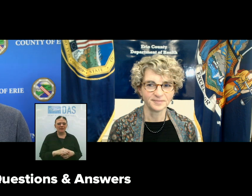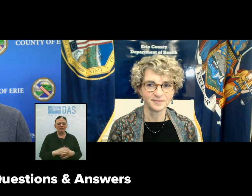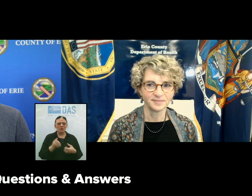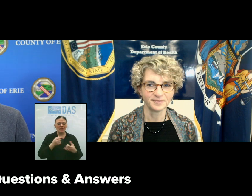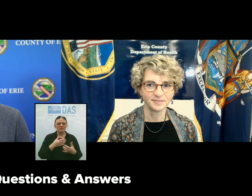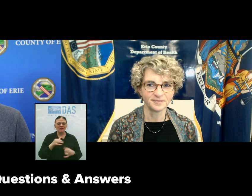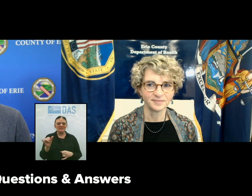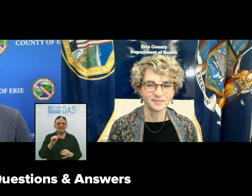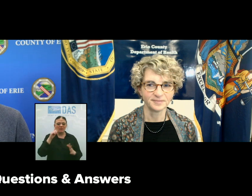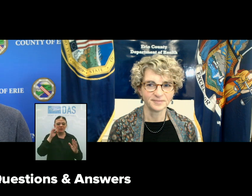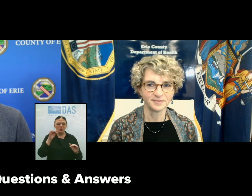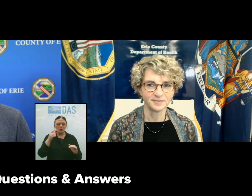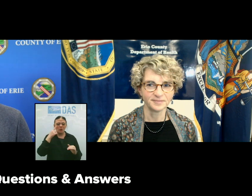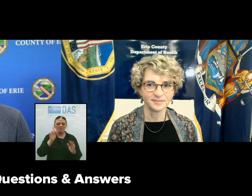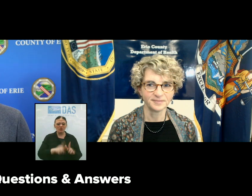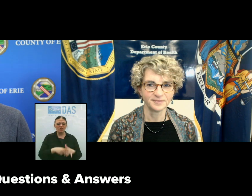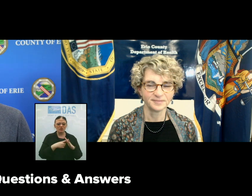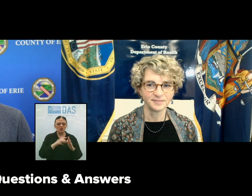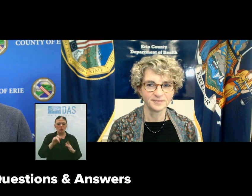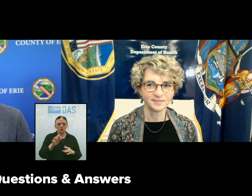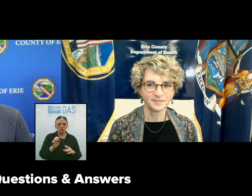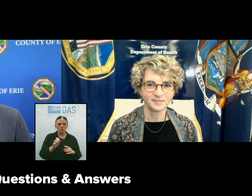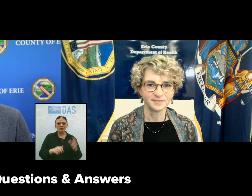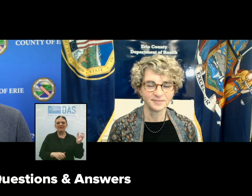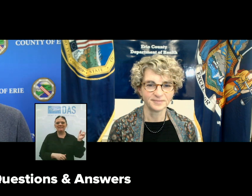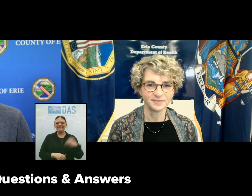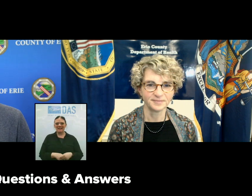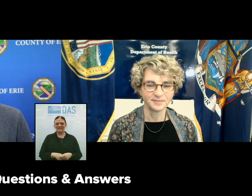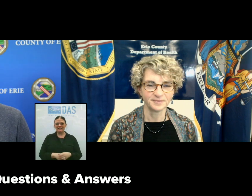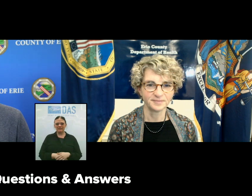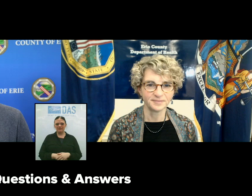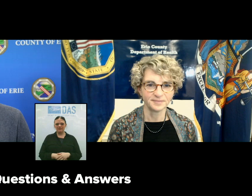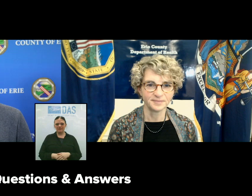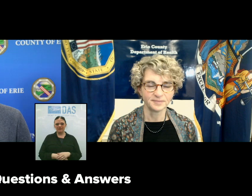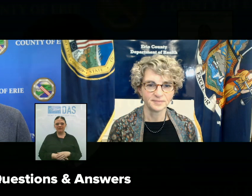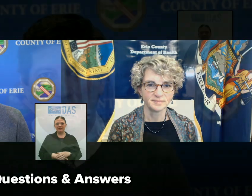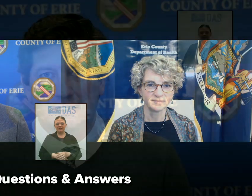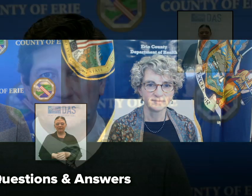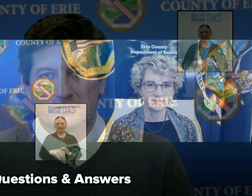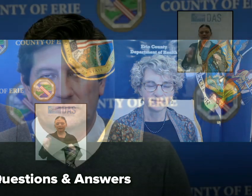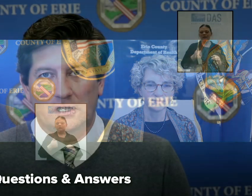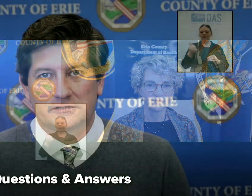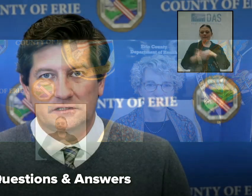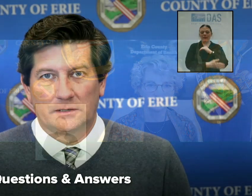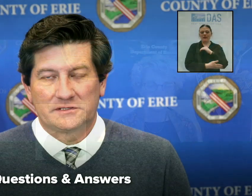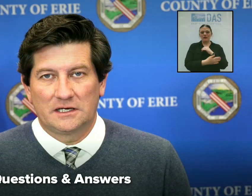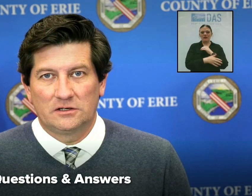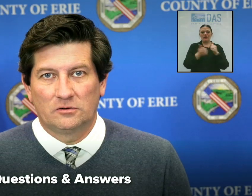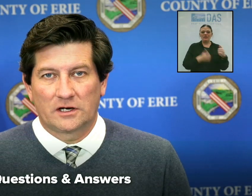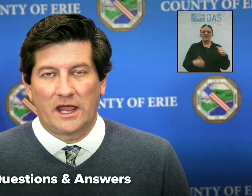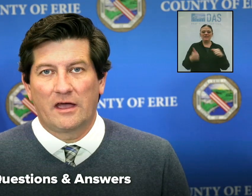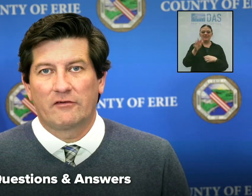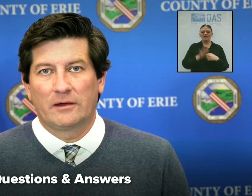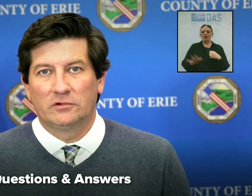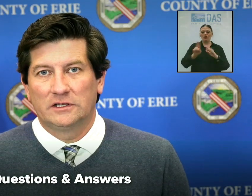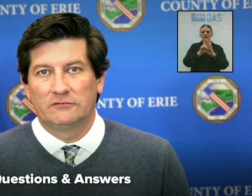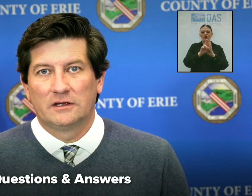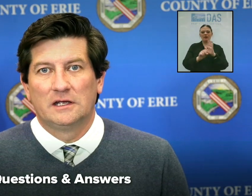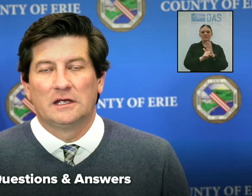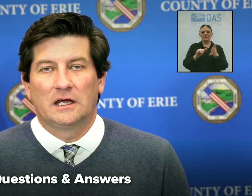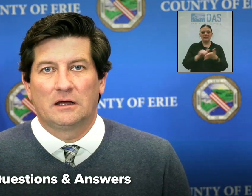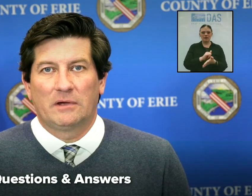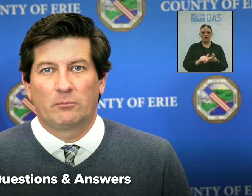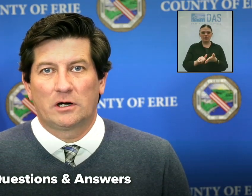1 start in June? And the answer is yes. Other county executives across upstate New York have. I